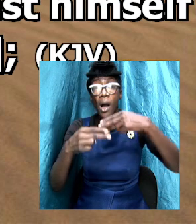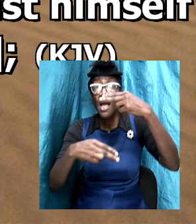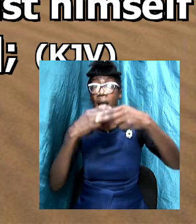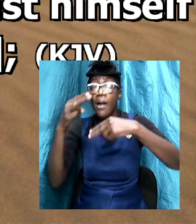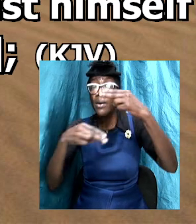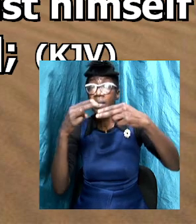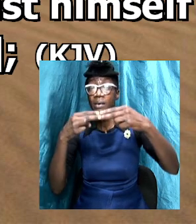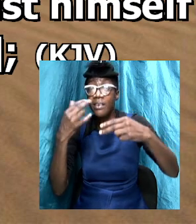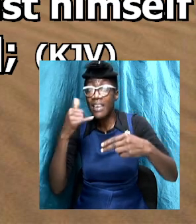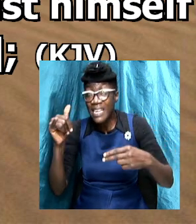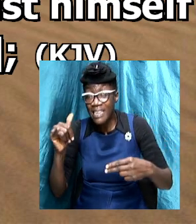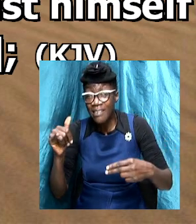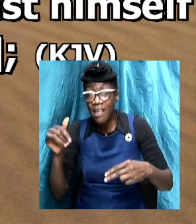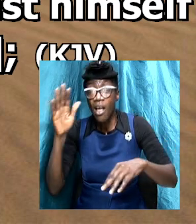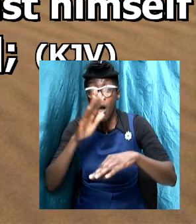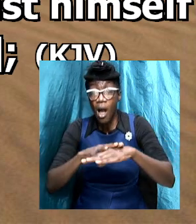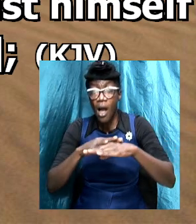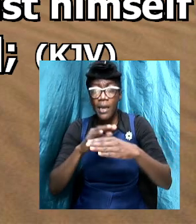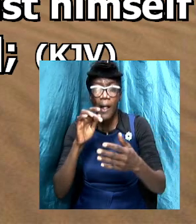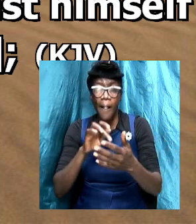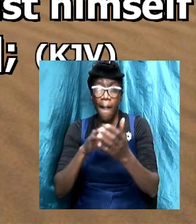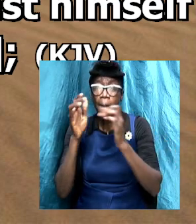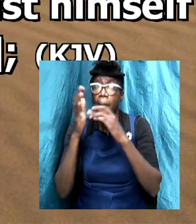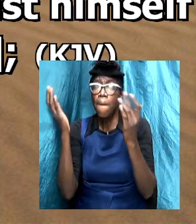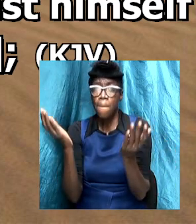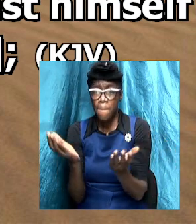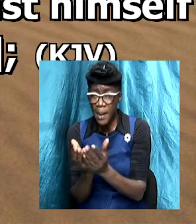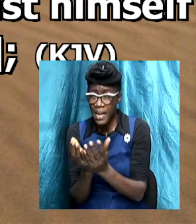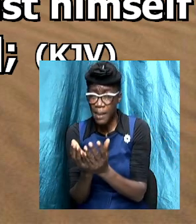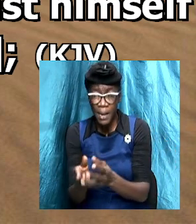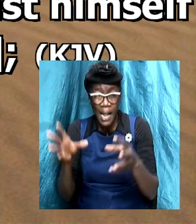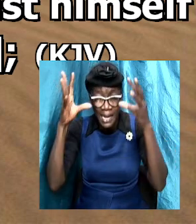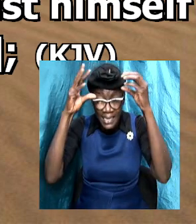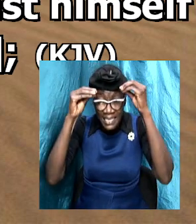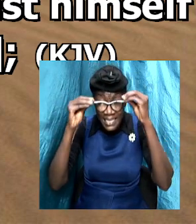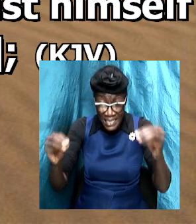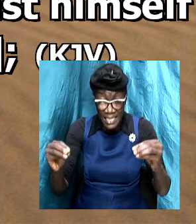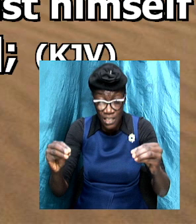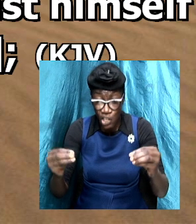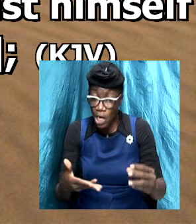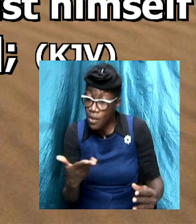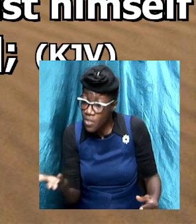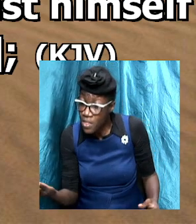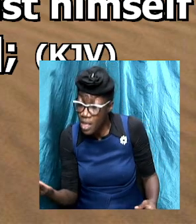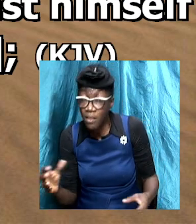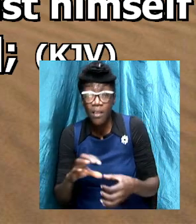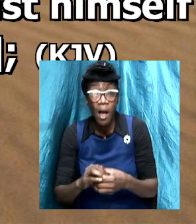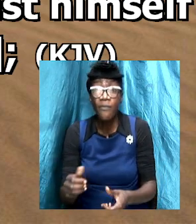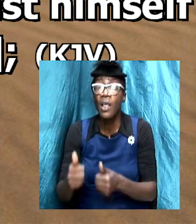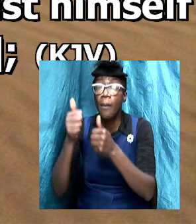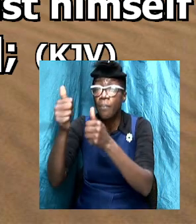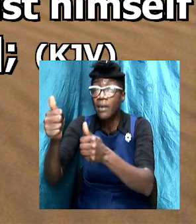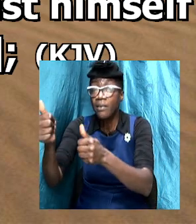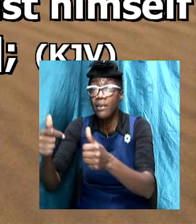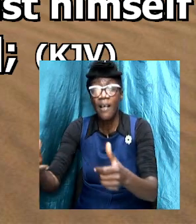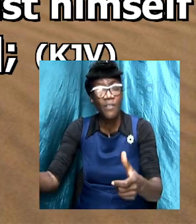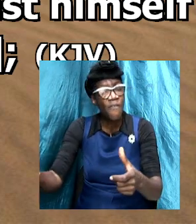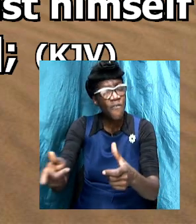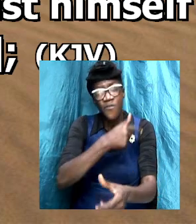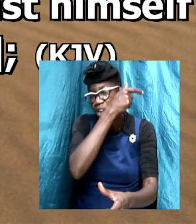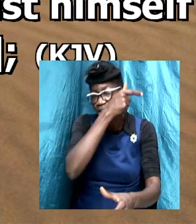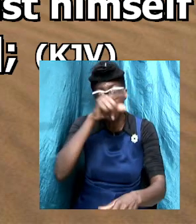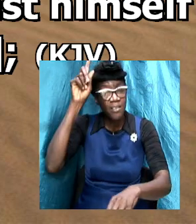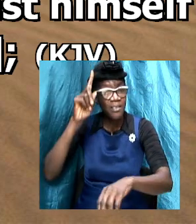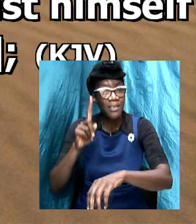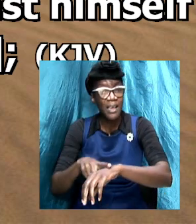is based on biblical teachings and traditions of the apostles of the first century.